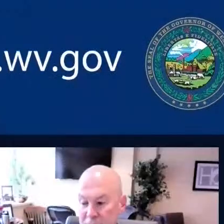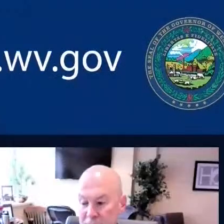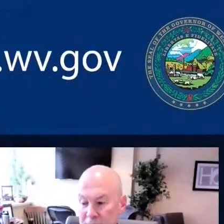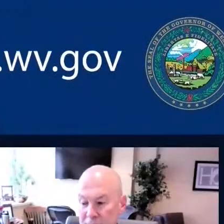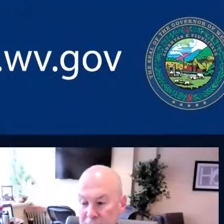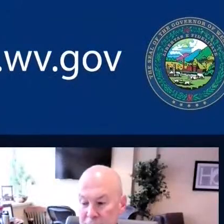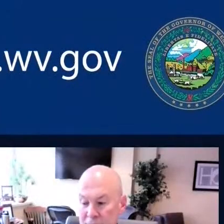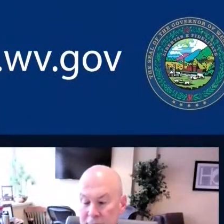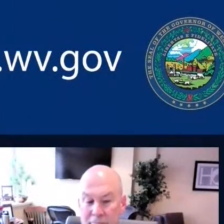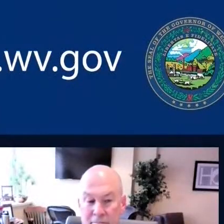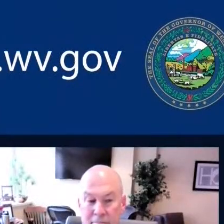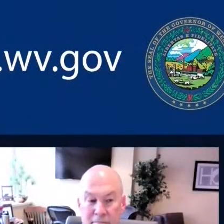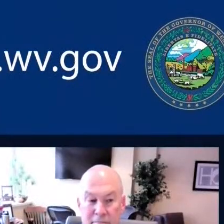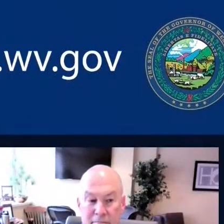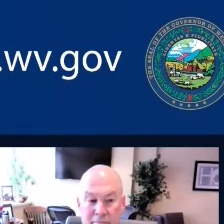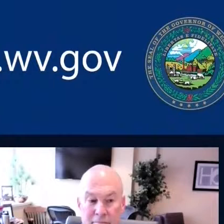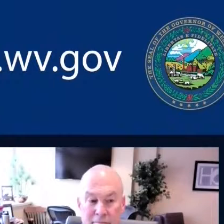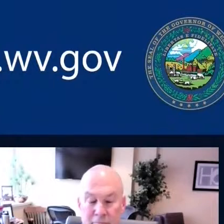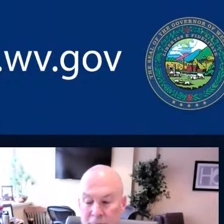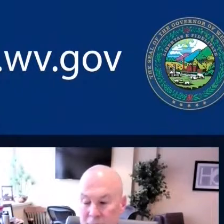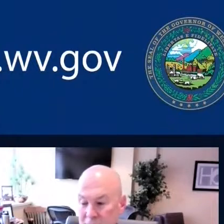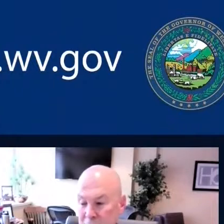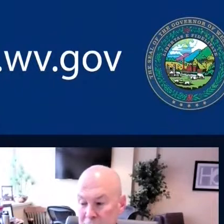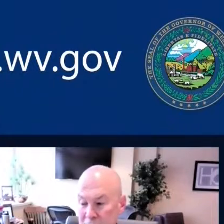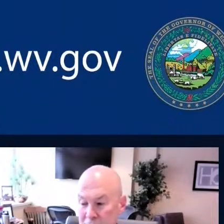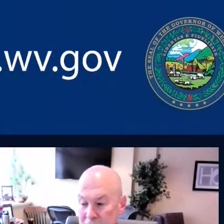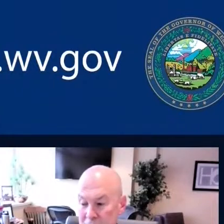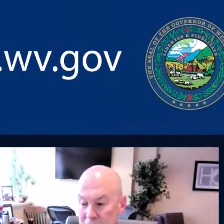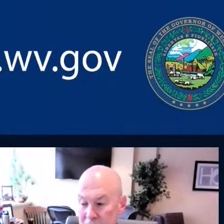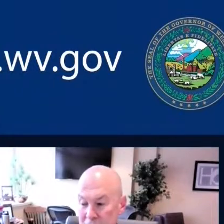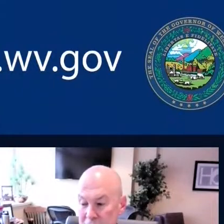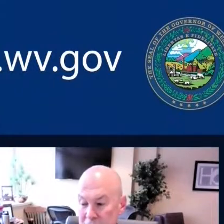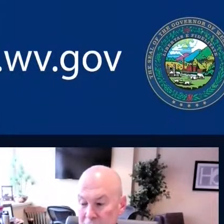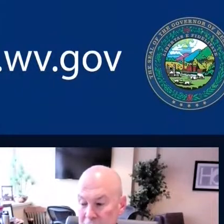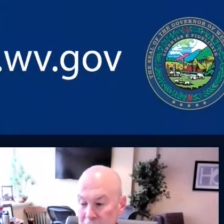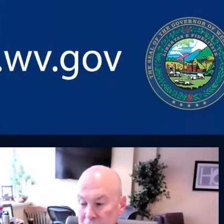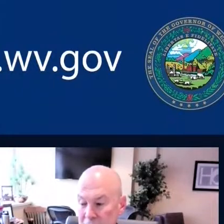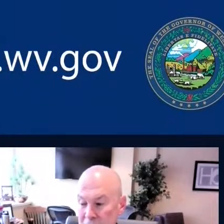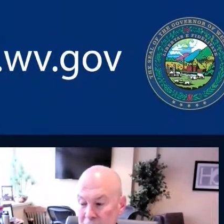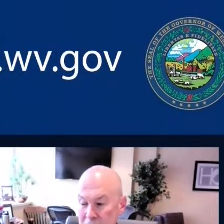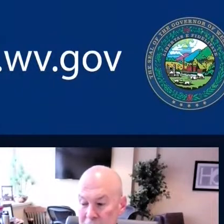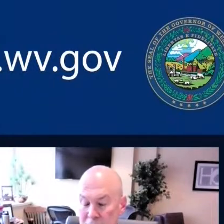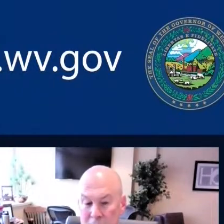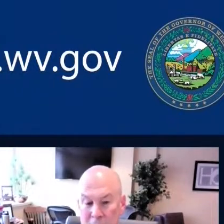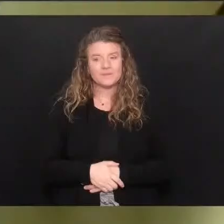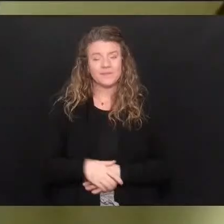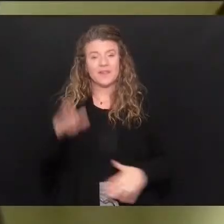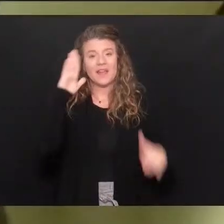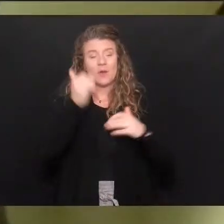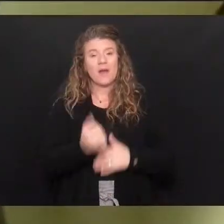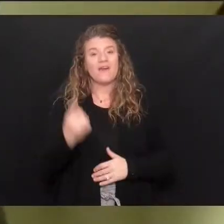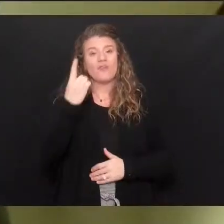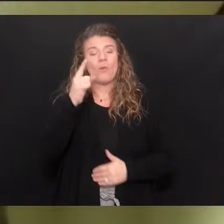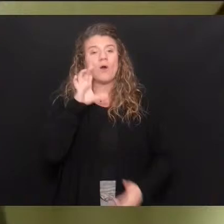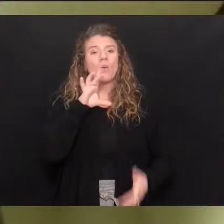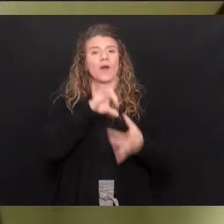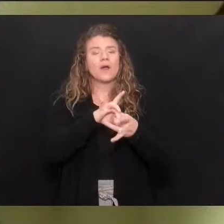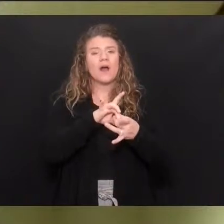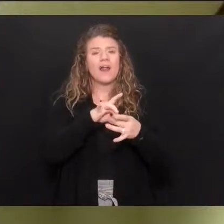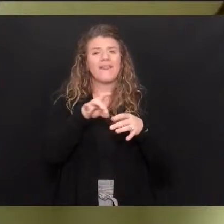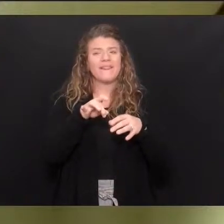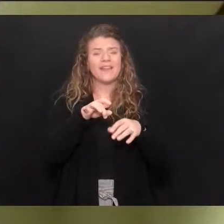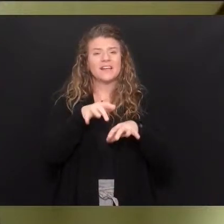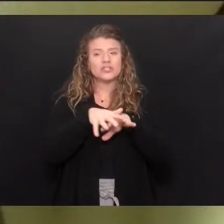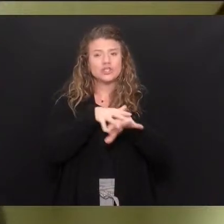All right, thank you, David. Next to Phil Kabler with the Charleston Gazette-Mail. Hello, everyone. Regarding the slowdown